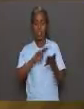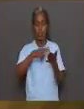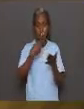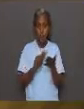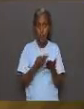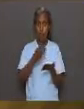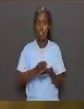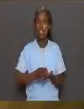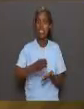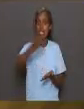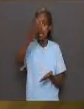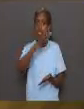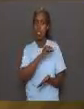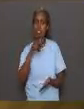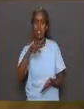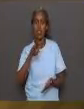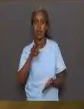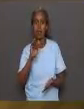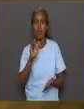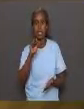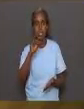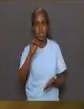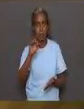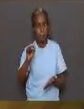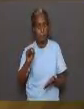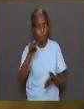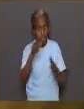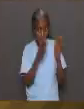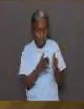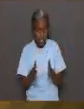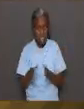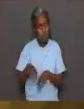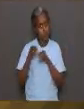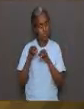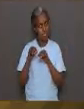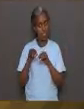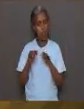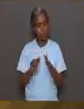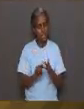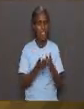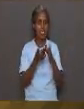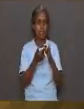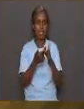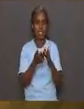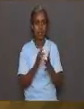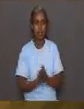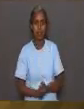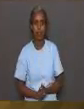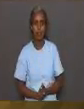of cylinders and prisms. If you are ready, students, let us